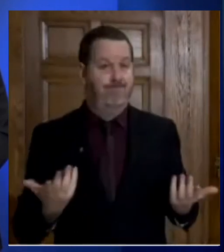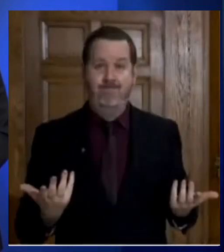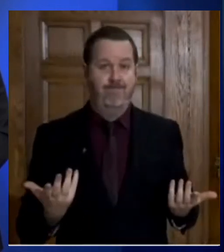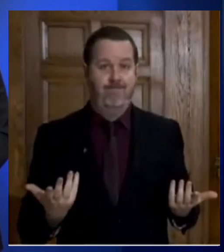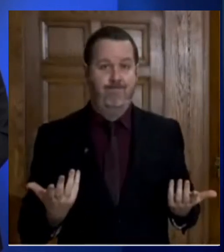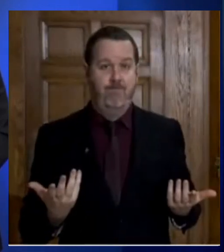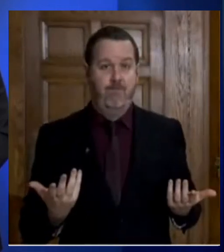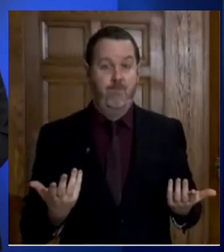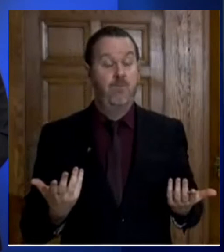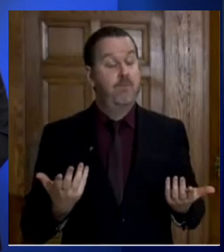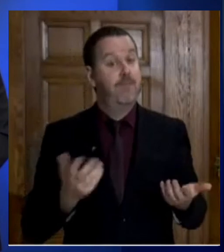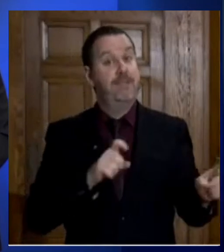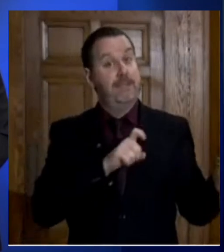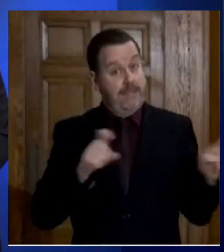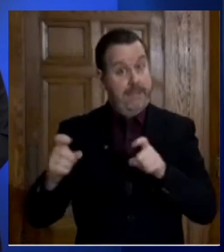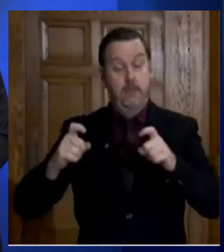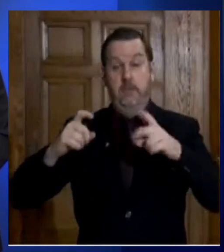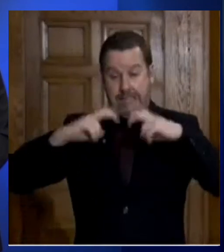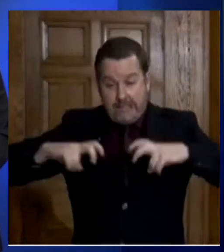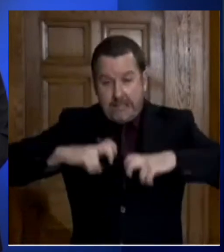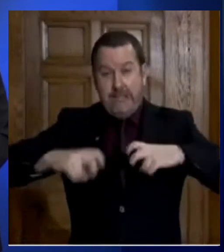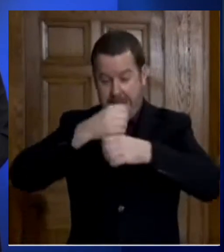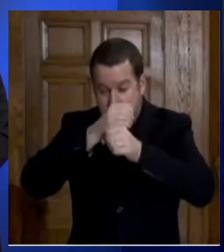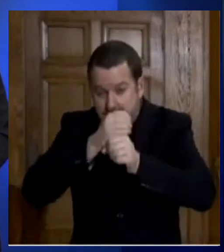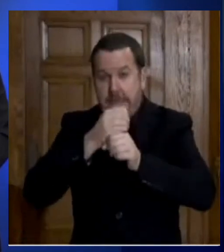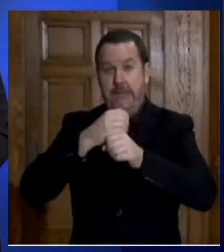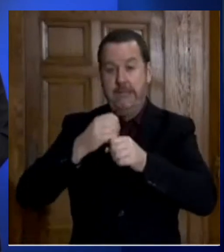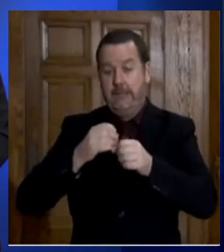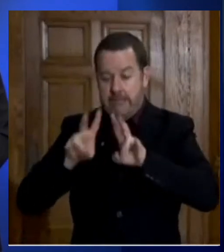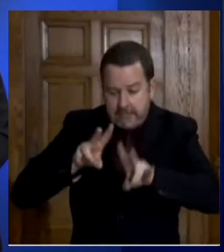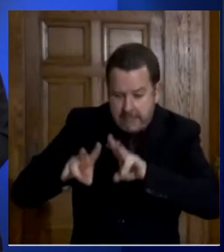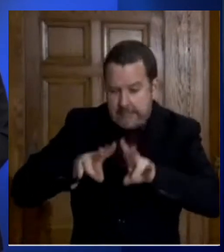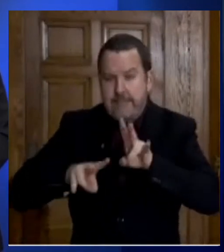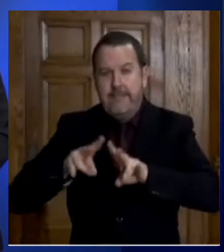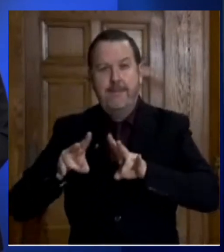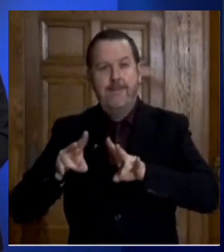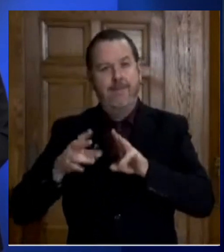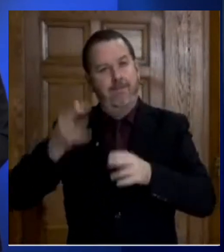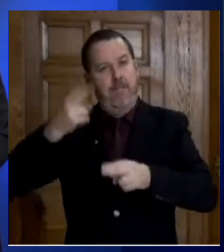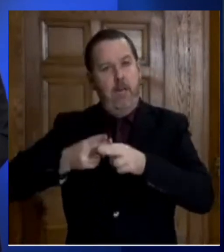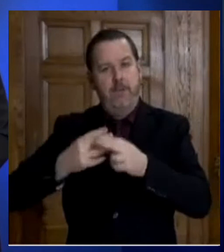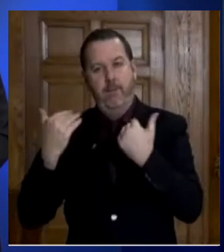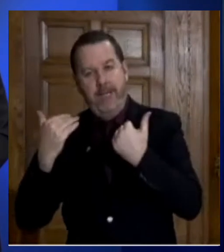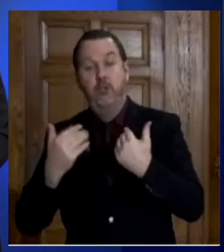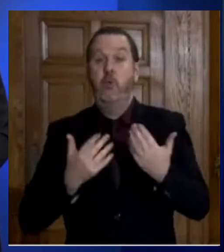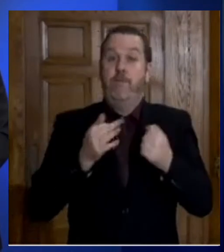Research into all of these factors is continuing. Until we get definite answers, there is an ongoing need for